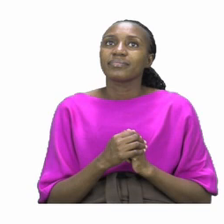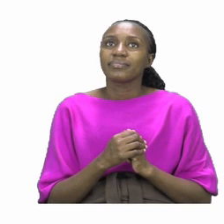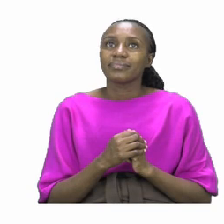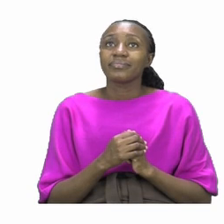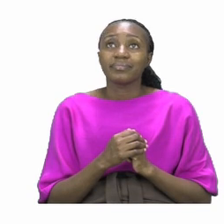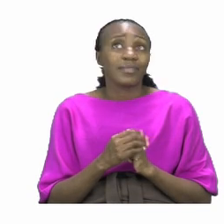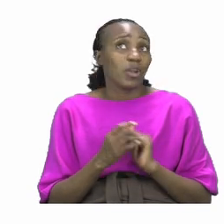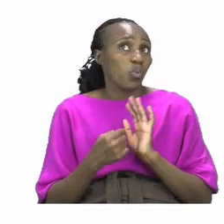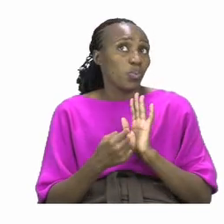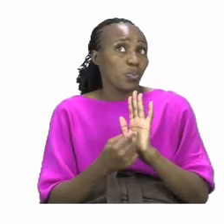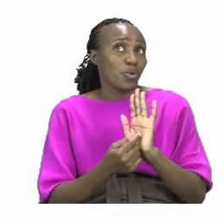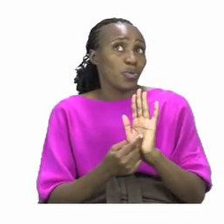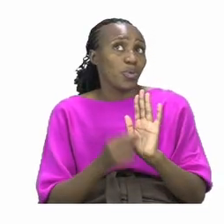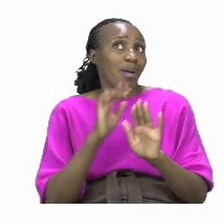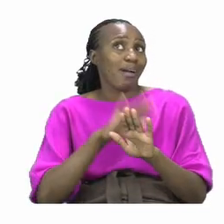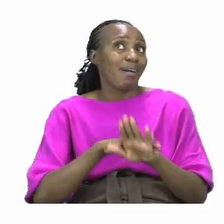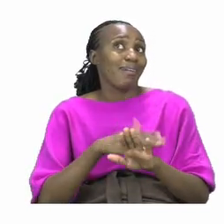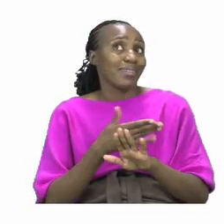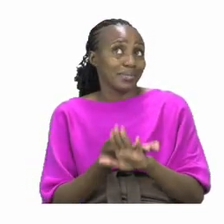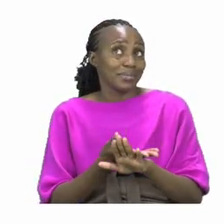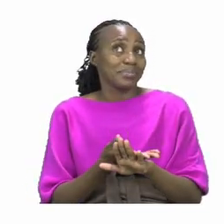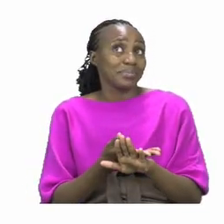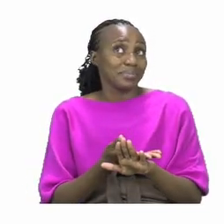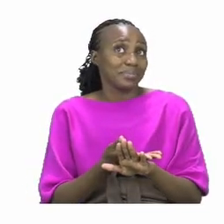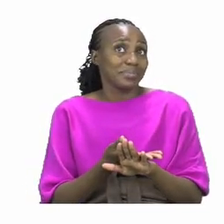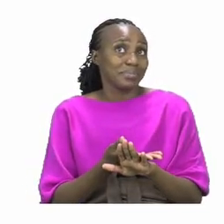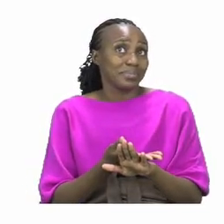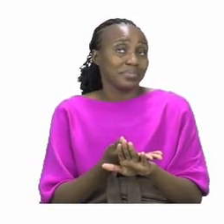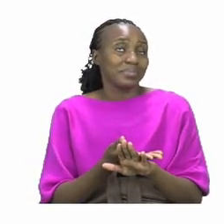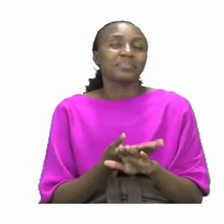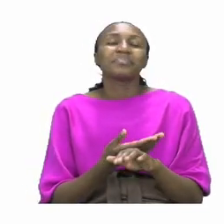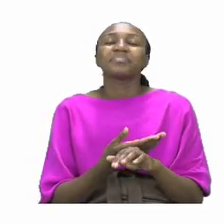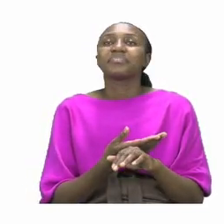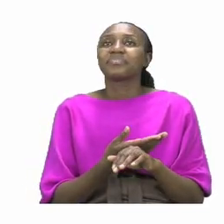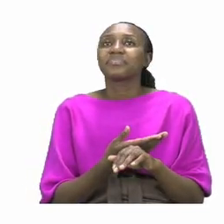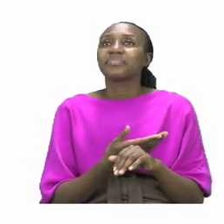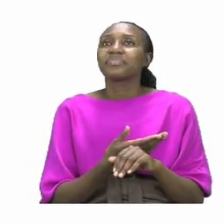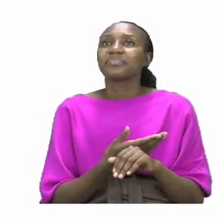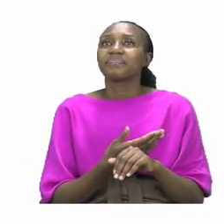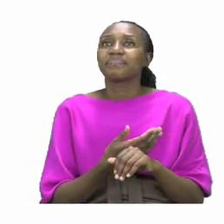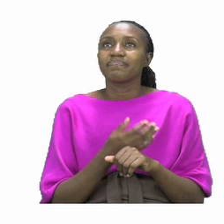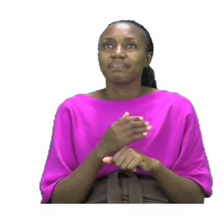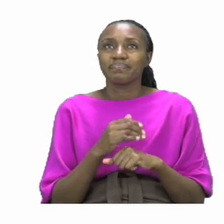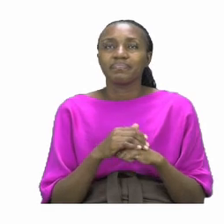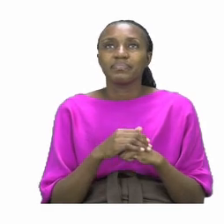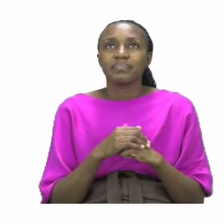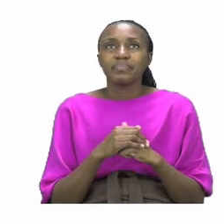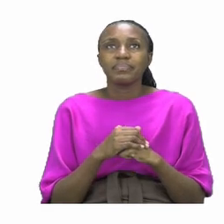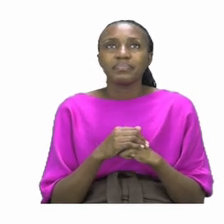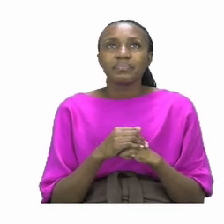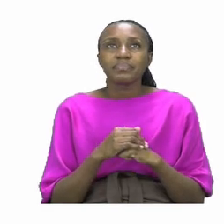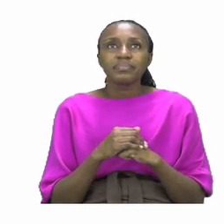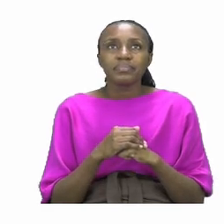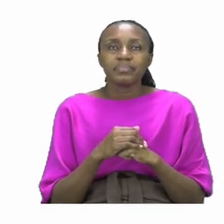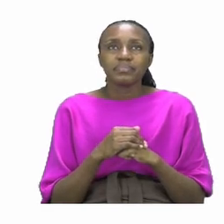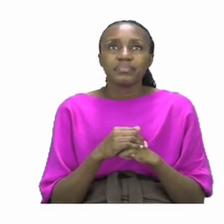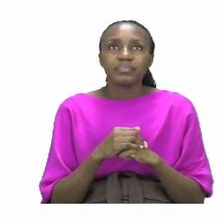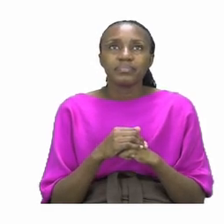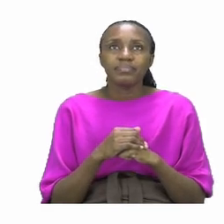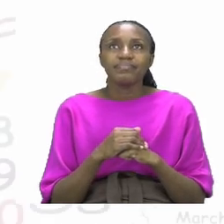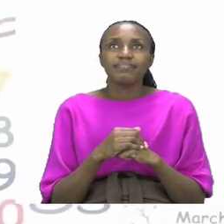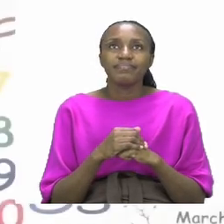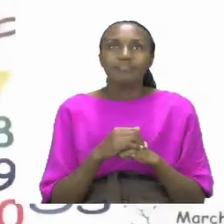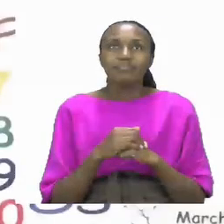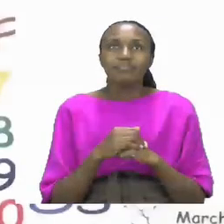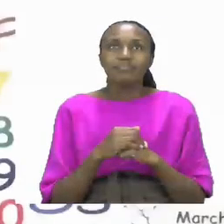look at what we need to do again before we start. Let's take a look at what I have in my hand. So,